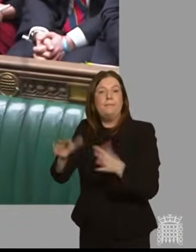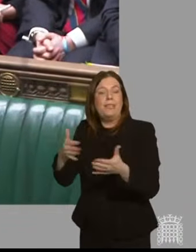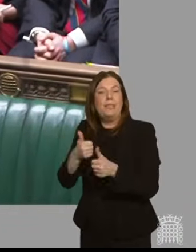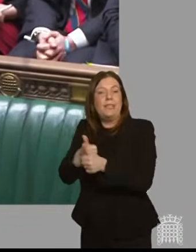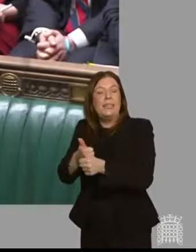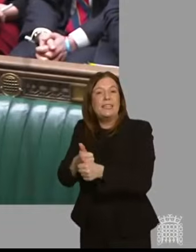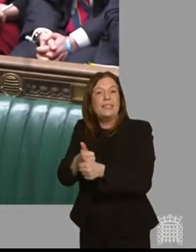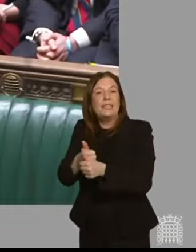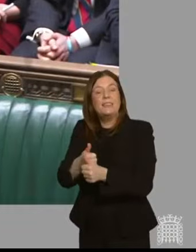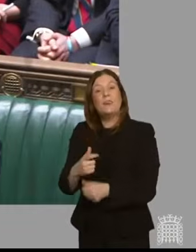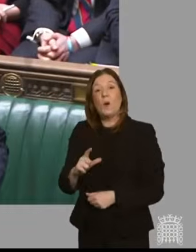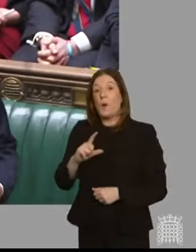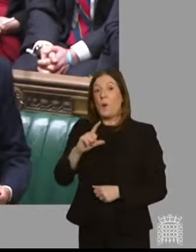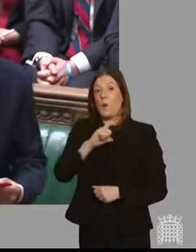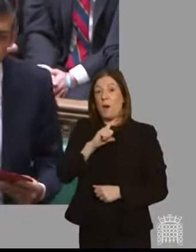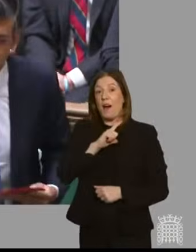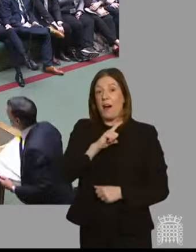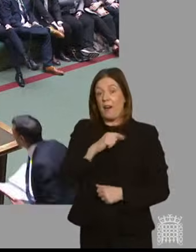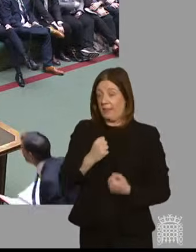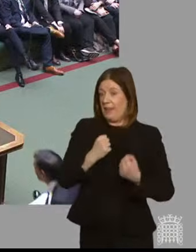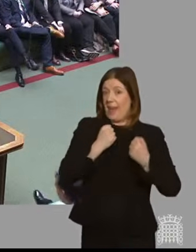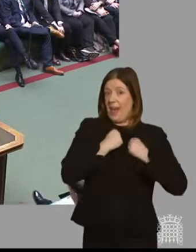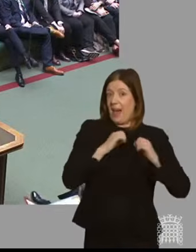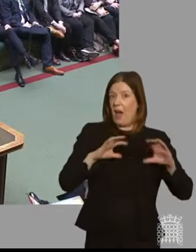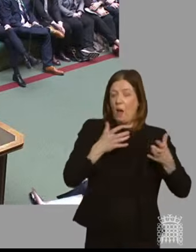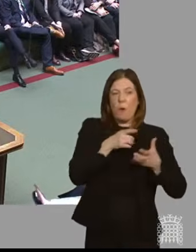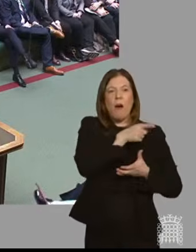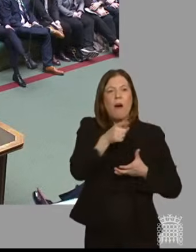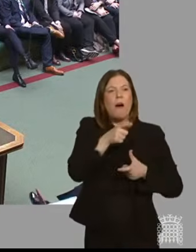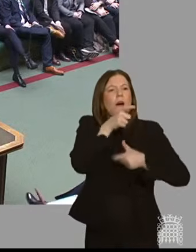anti-Semites, he makes them Labour candidates.